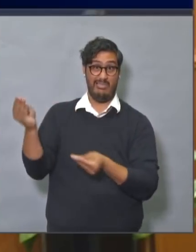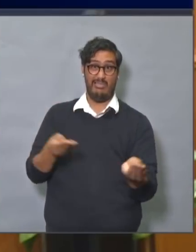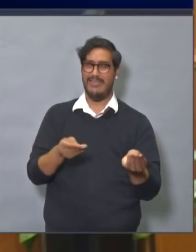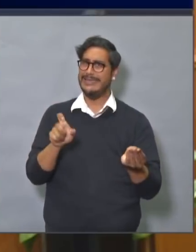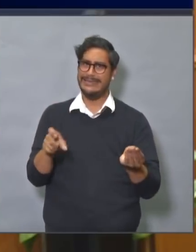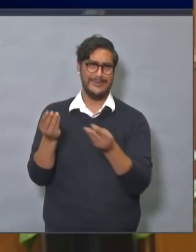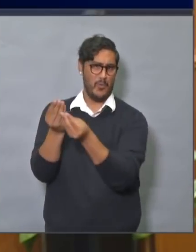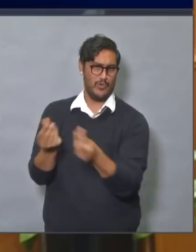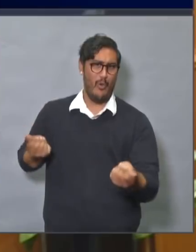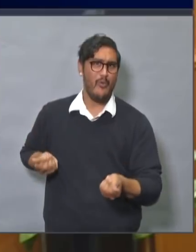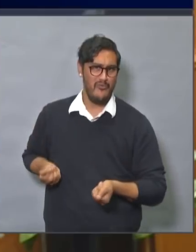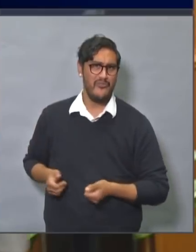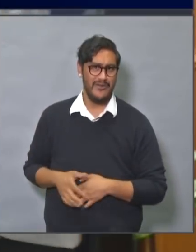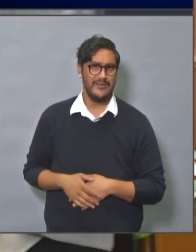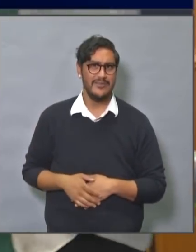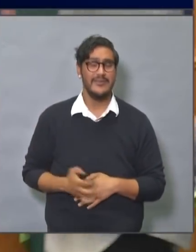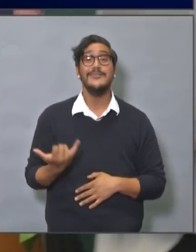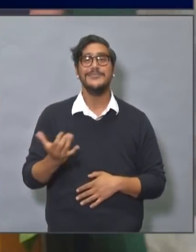Spanish.